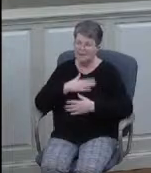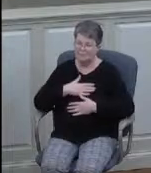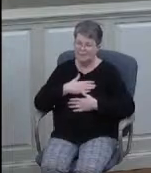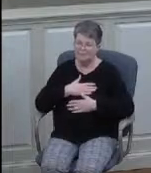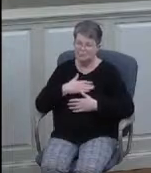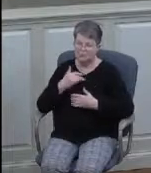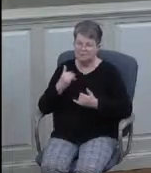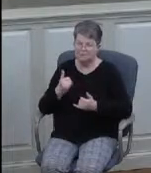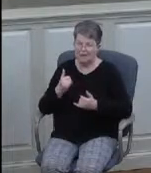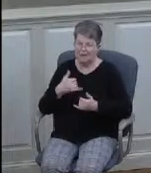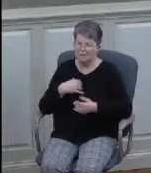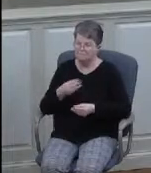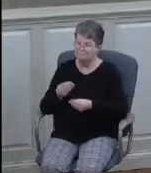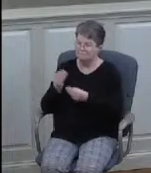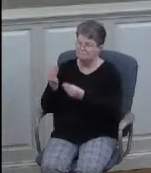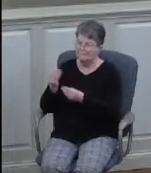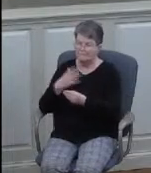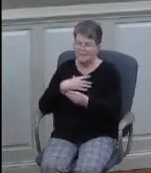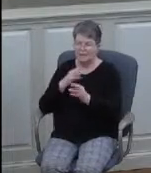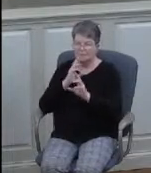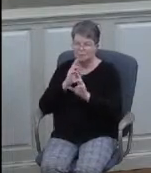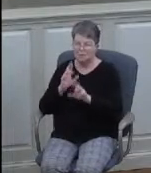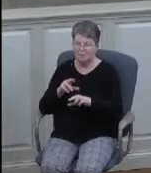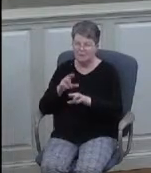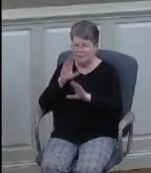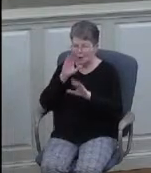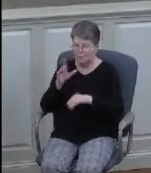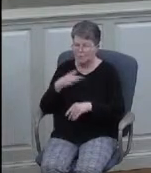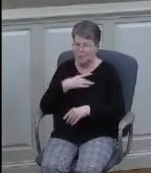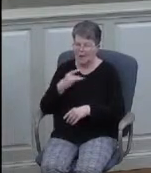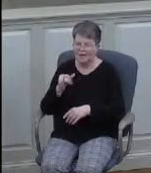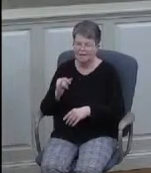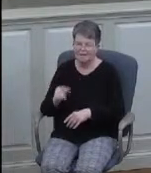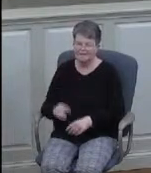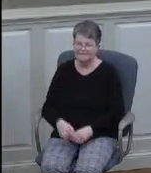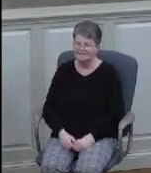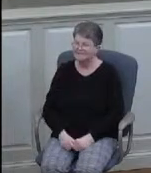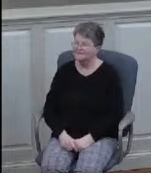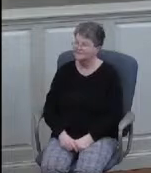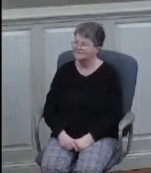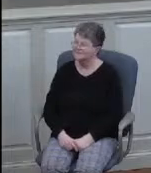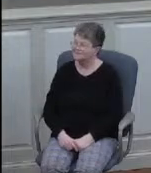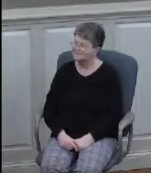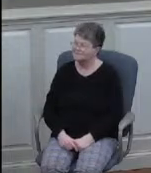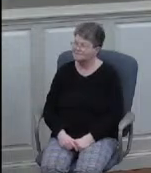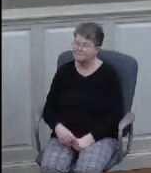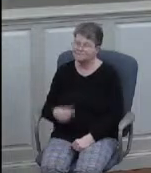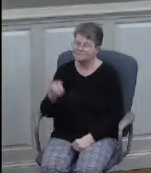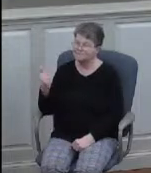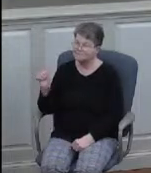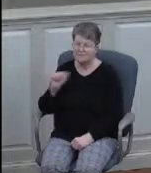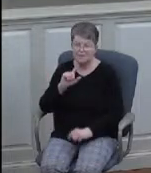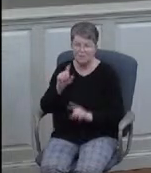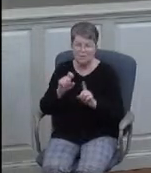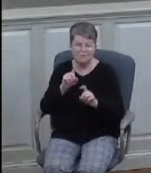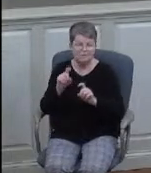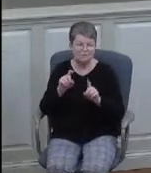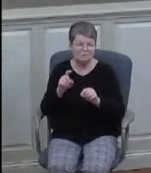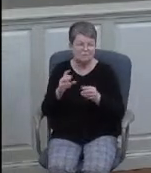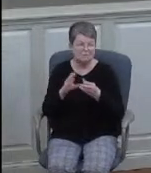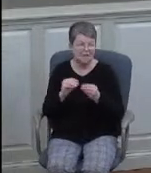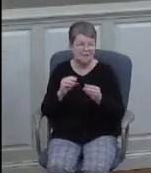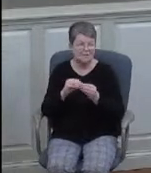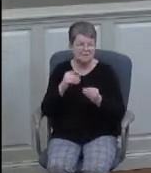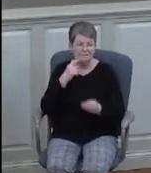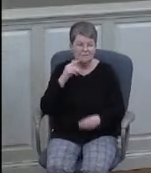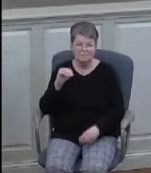turn over my report, and hope you like it. Are there any questions or comments for Mr.